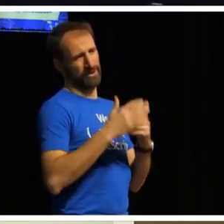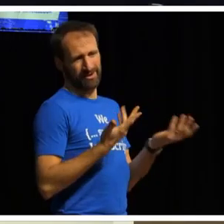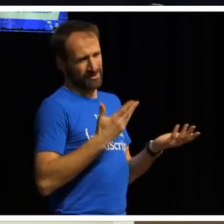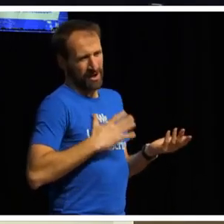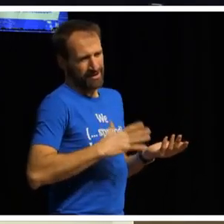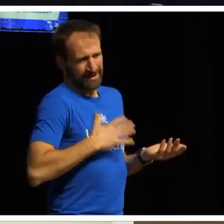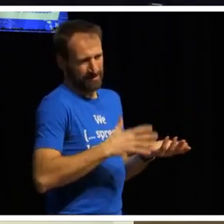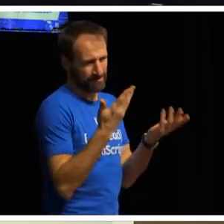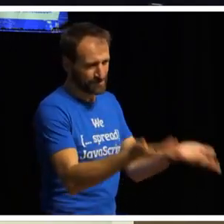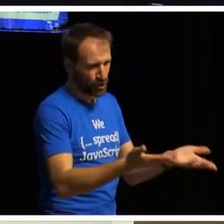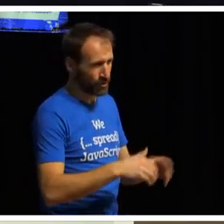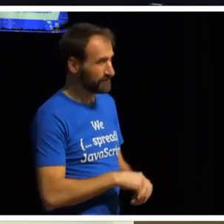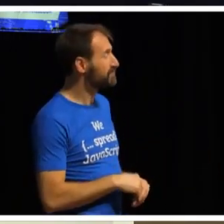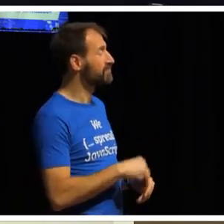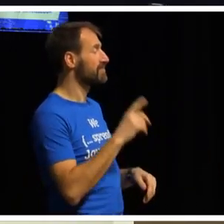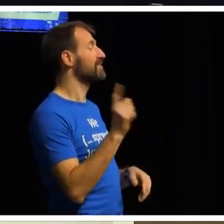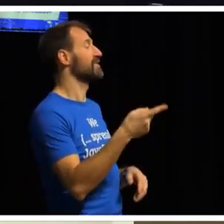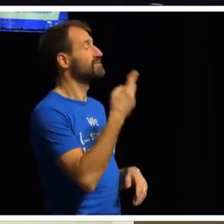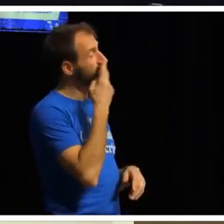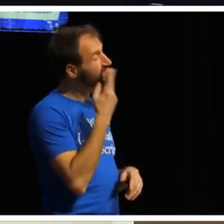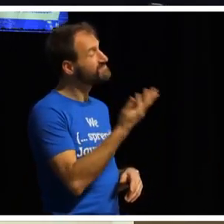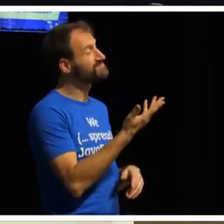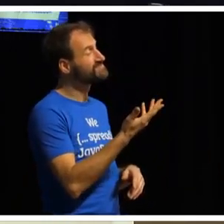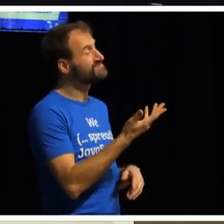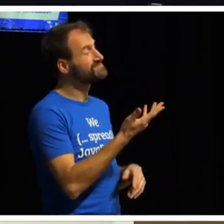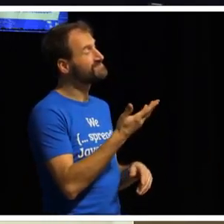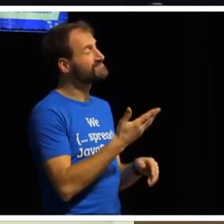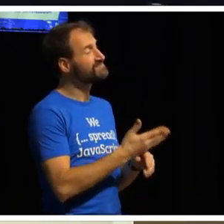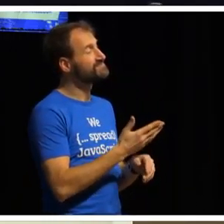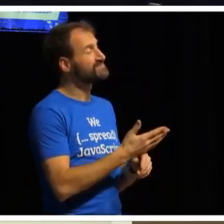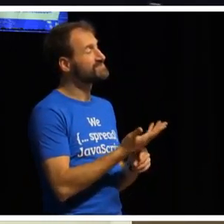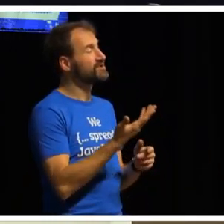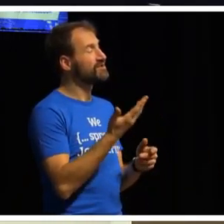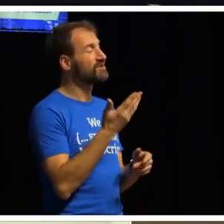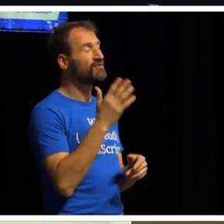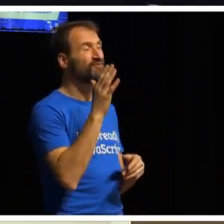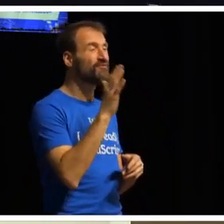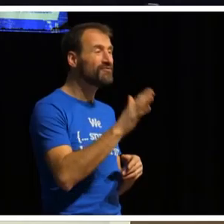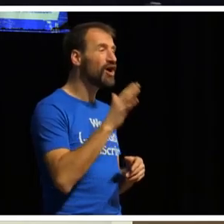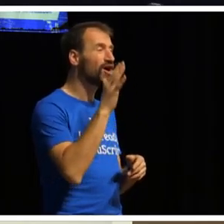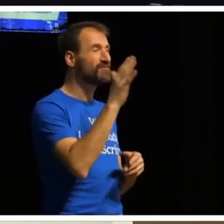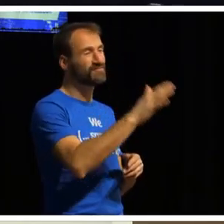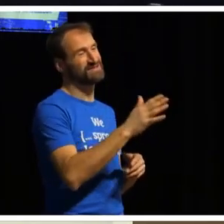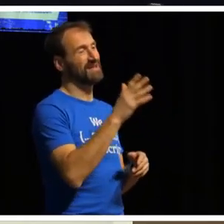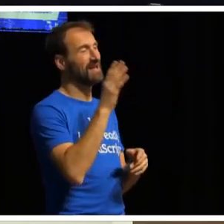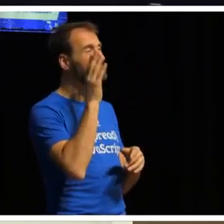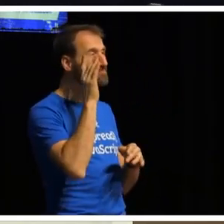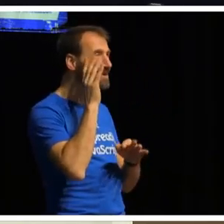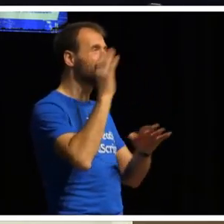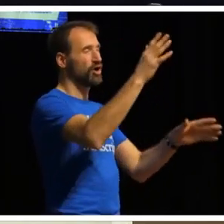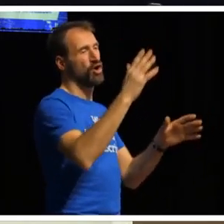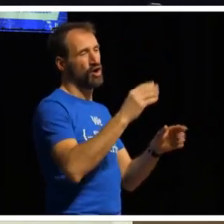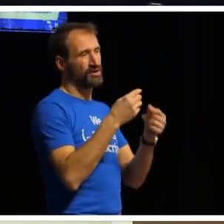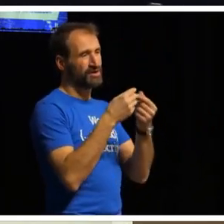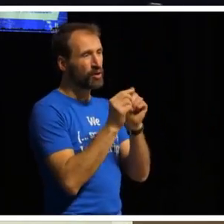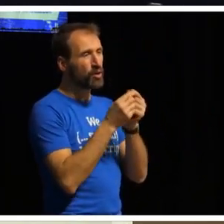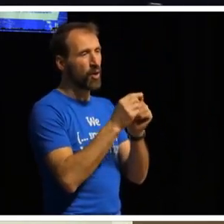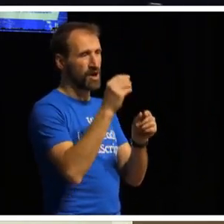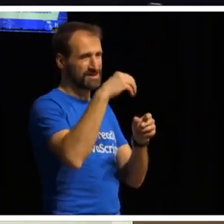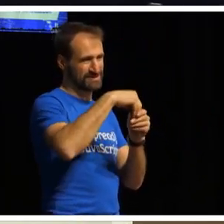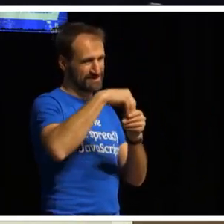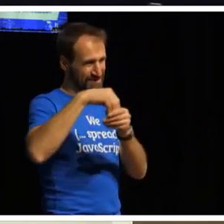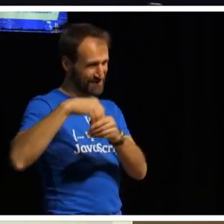one manufacturer, they licensed 15 billion cores last year. So that's two for every person on the planet. So the real number of